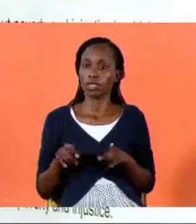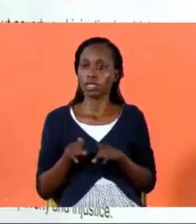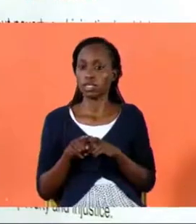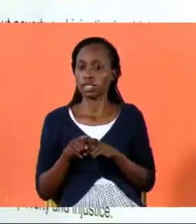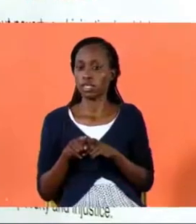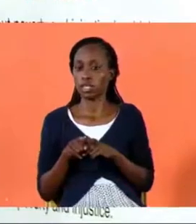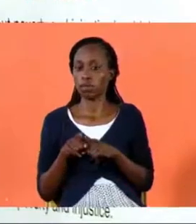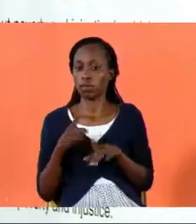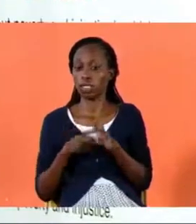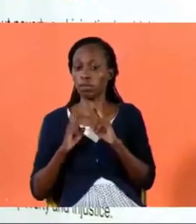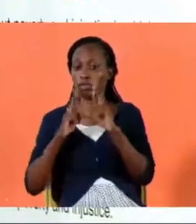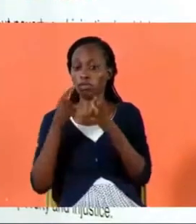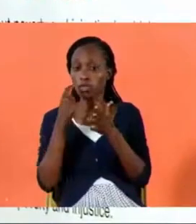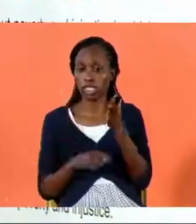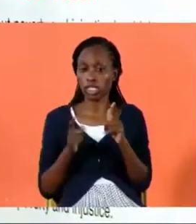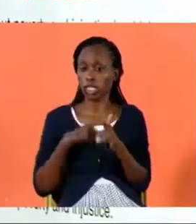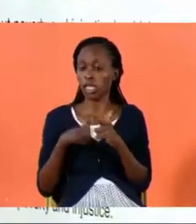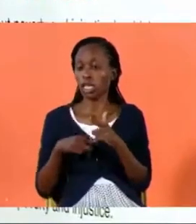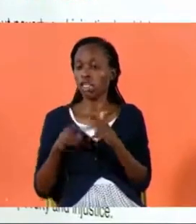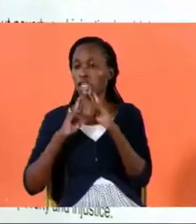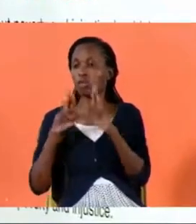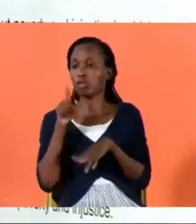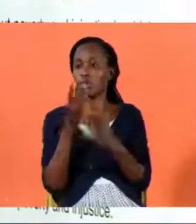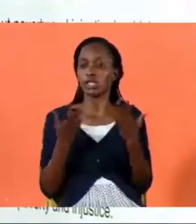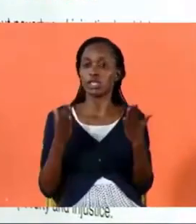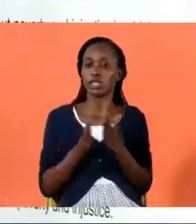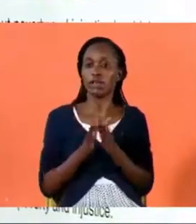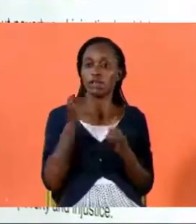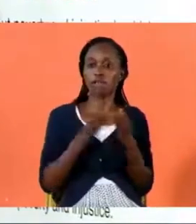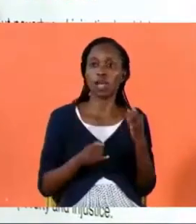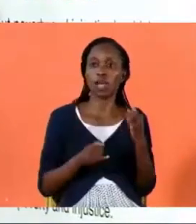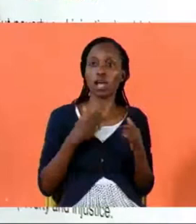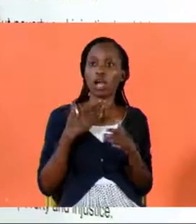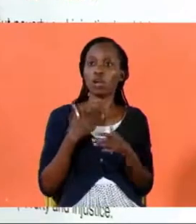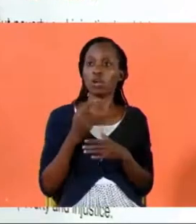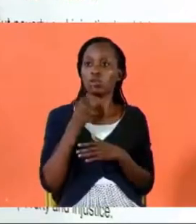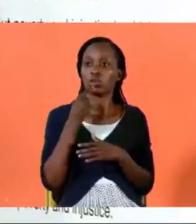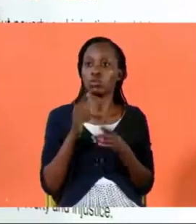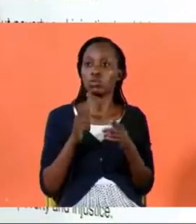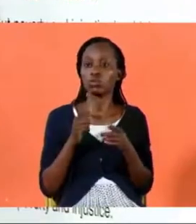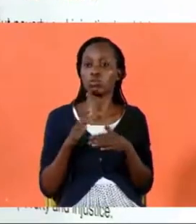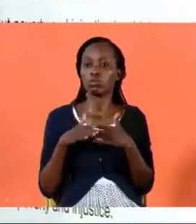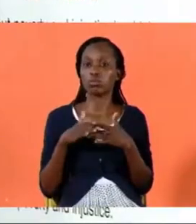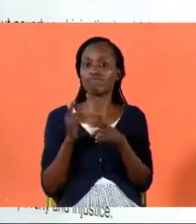when you're exporting, those kinds of things. So finally, I just wanted to play like a short